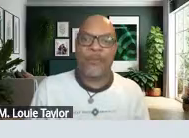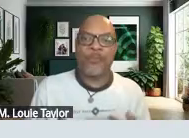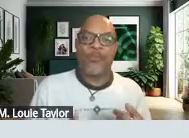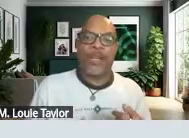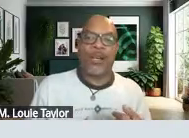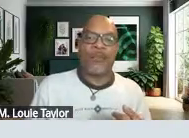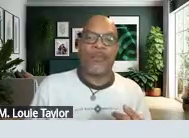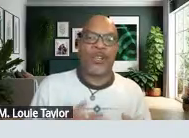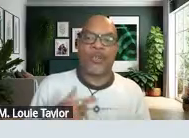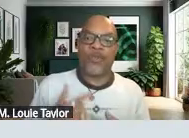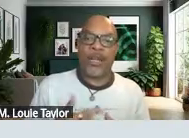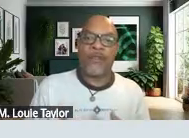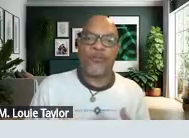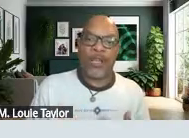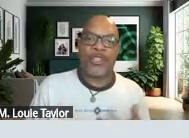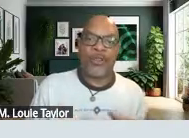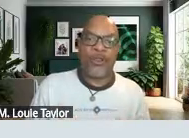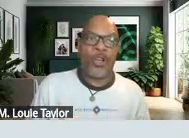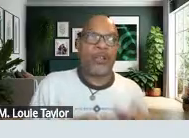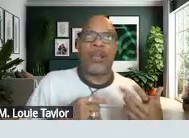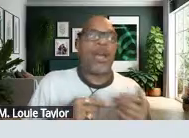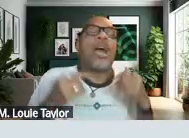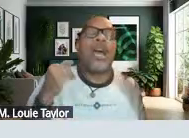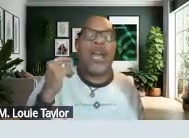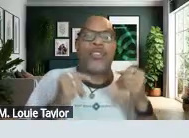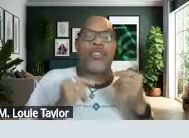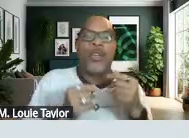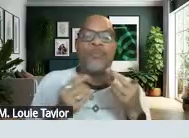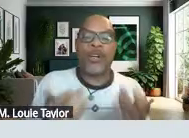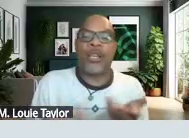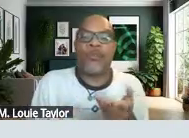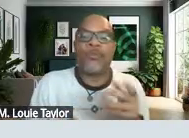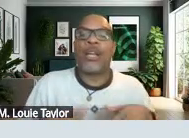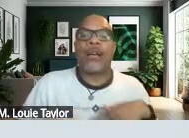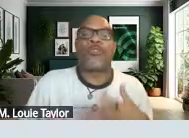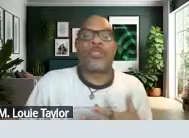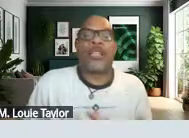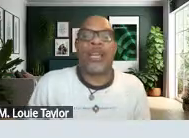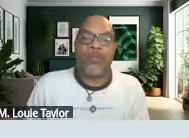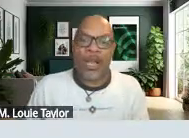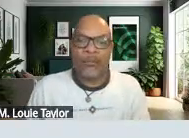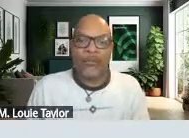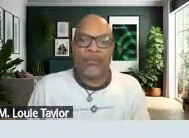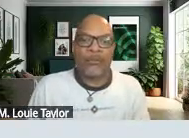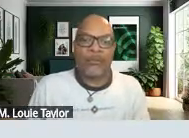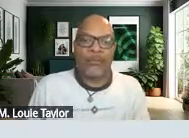today, there's some great information on, and then put in whatever's in that email.